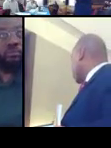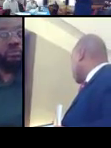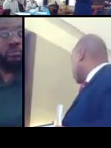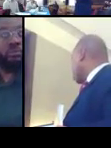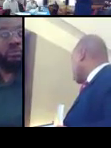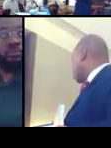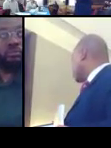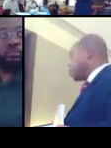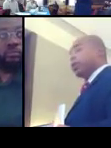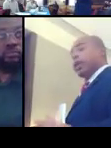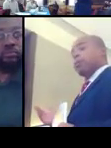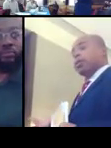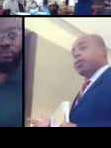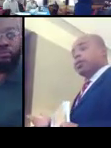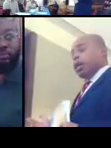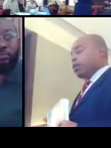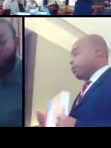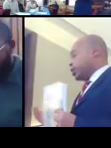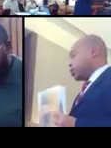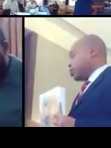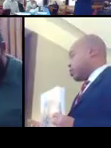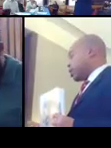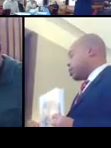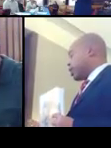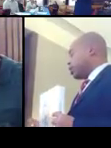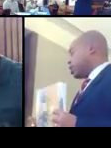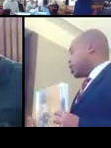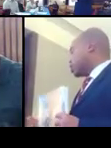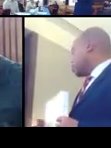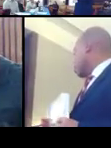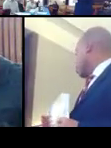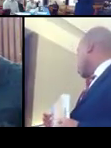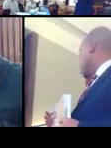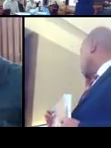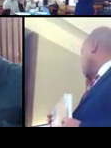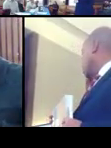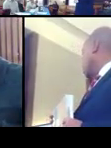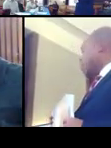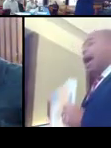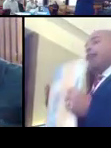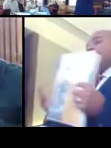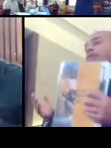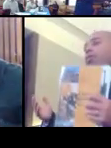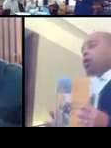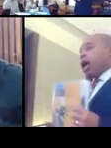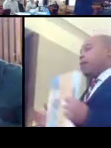different tour to other neighborhoods and other places where we could see and explore